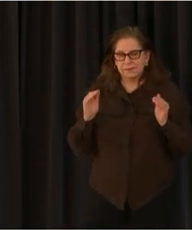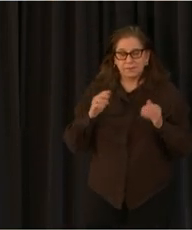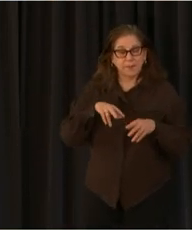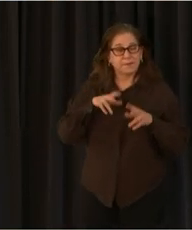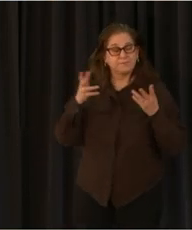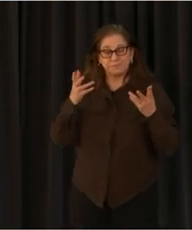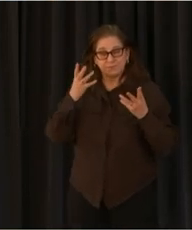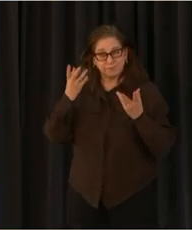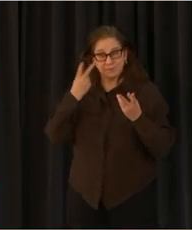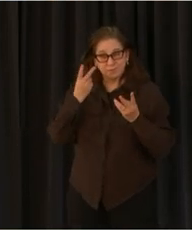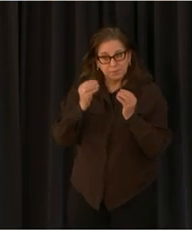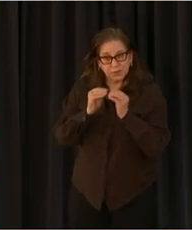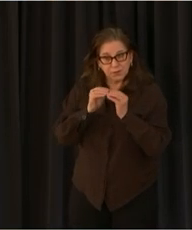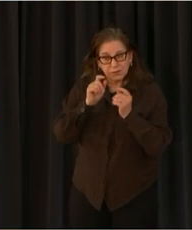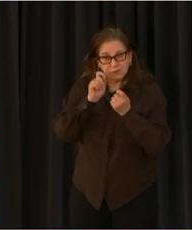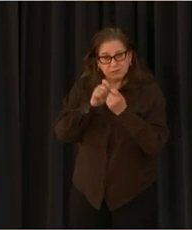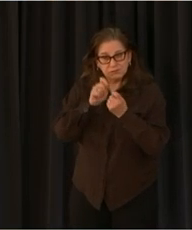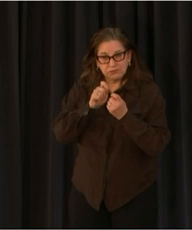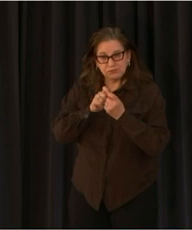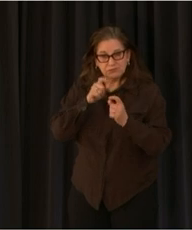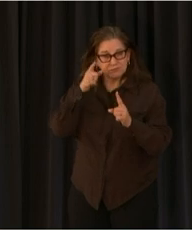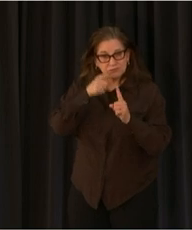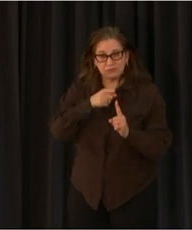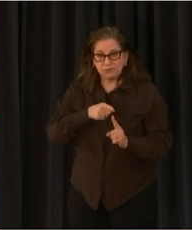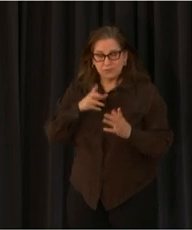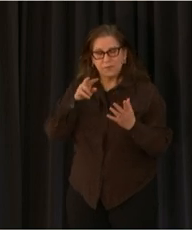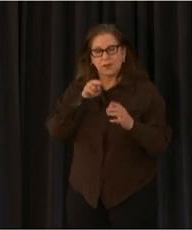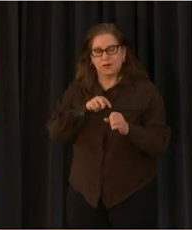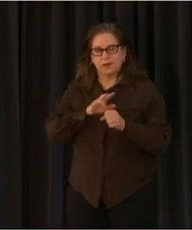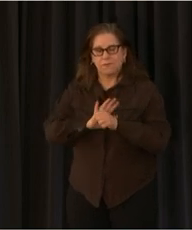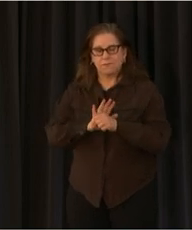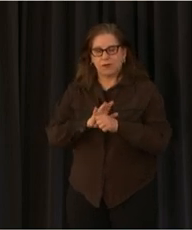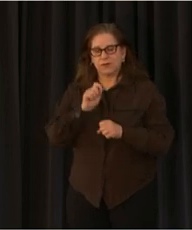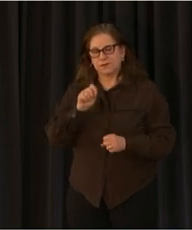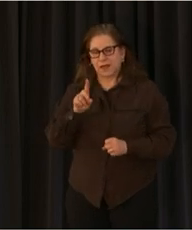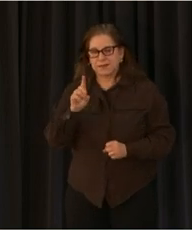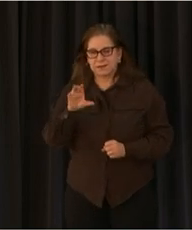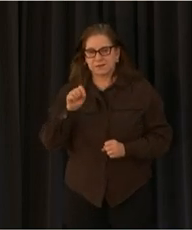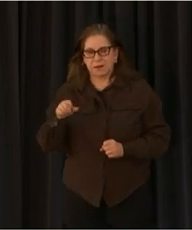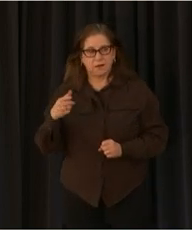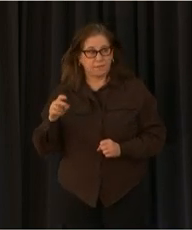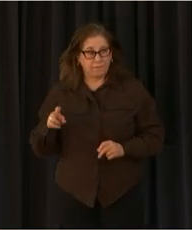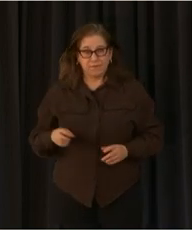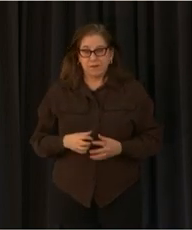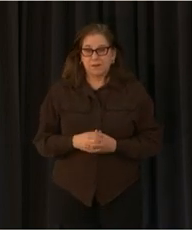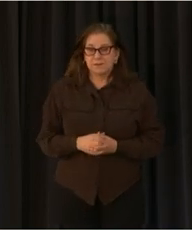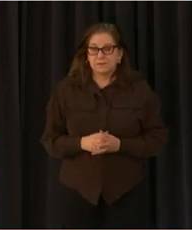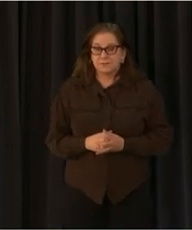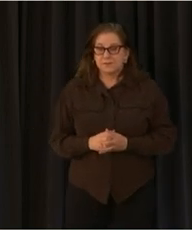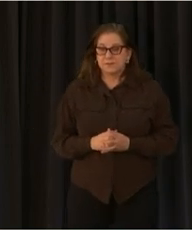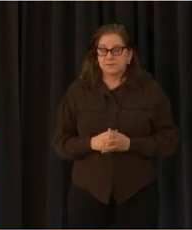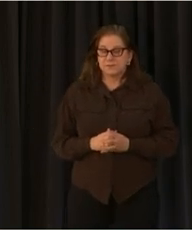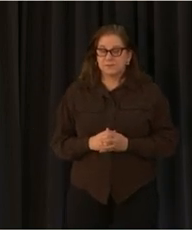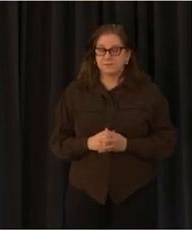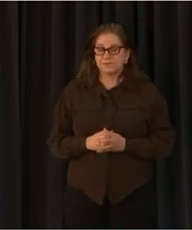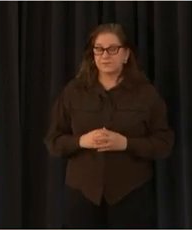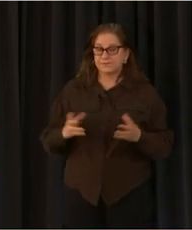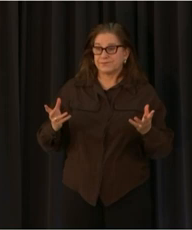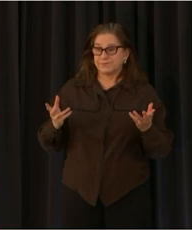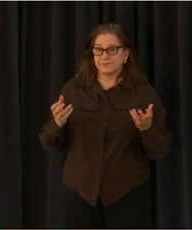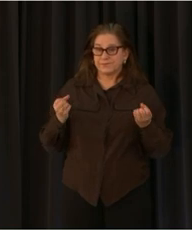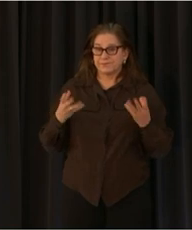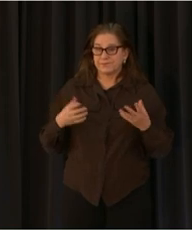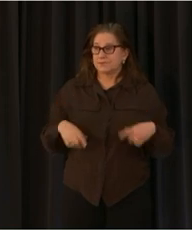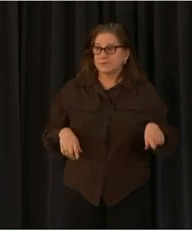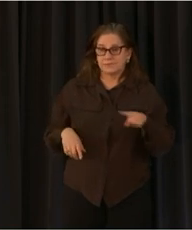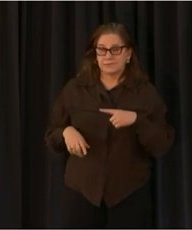coronavirus.dc.gov. But before I move on from that, none of us wants